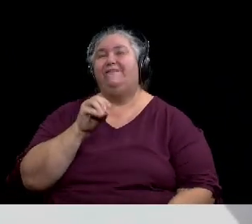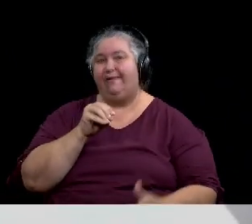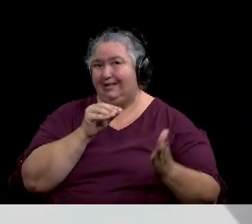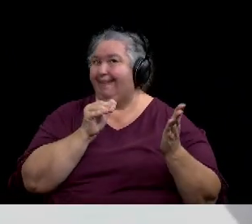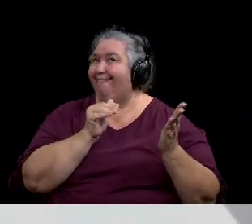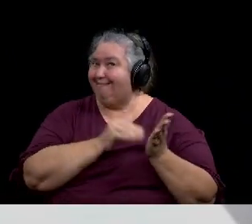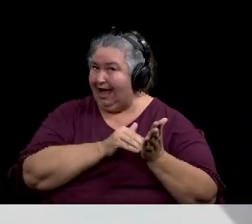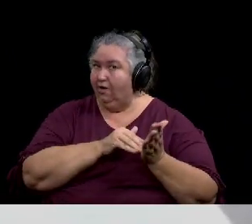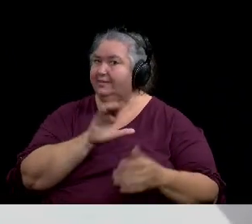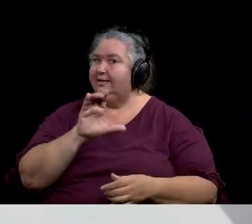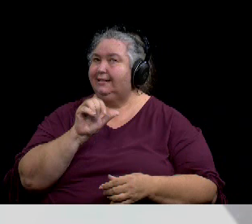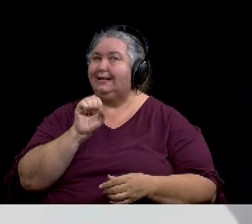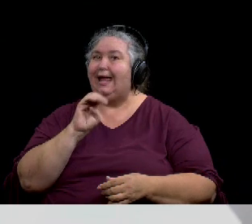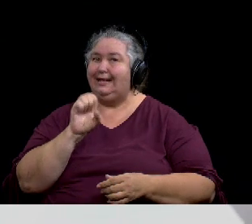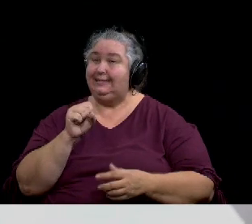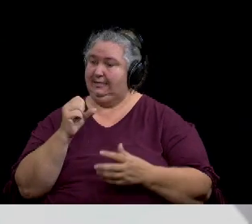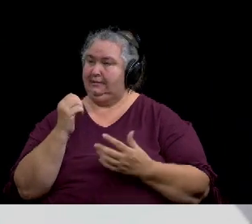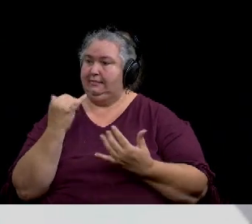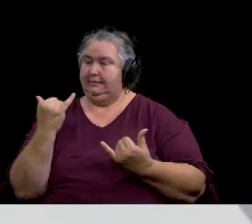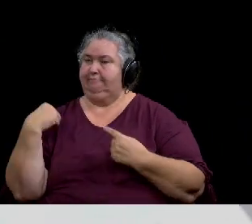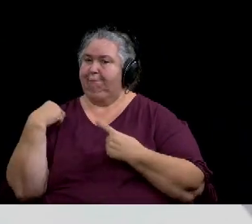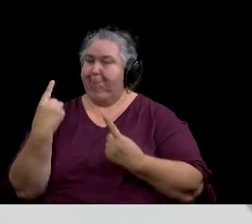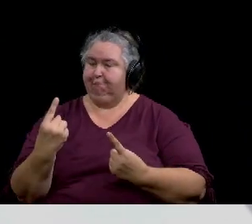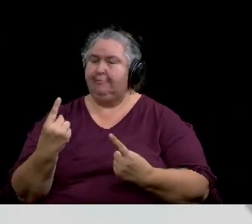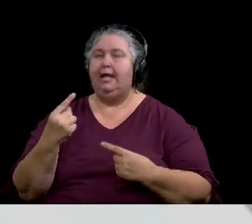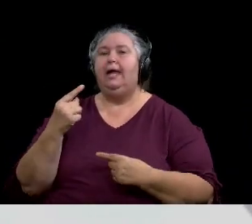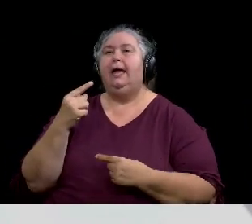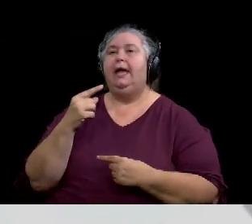750,000 cases to date and